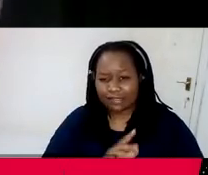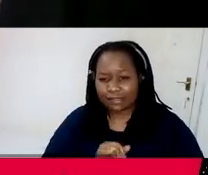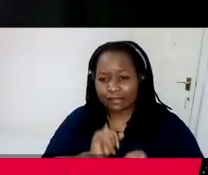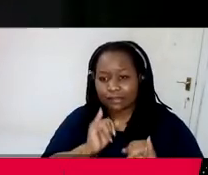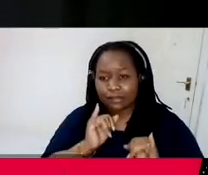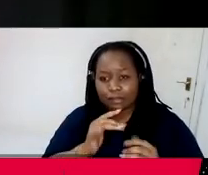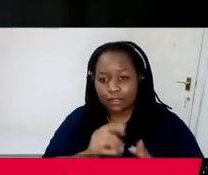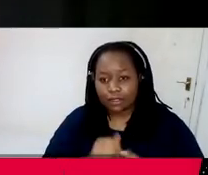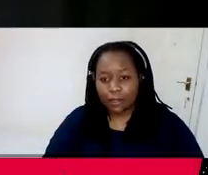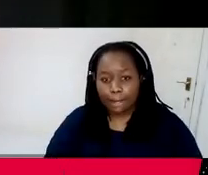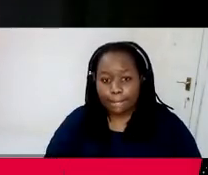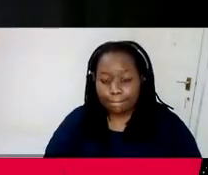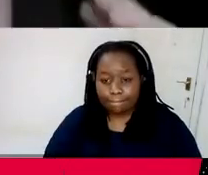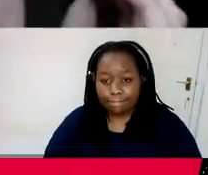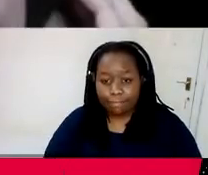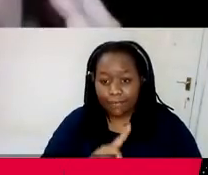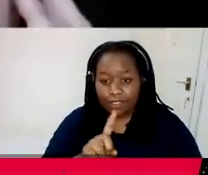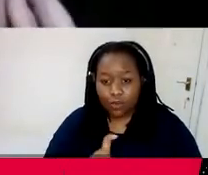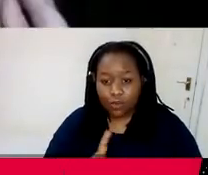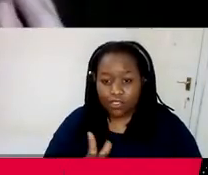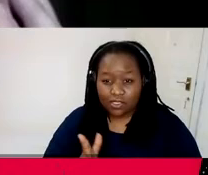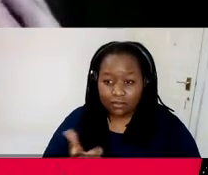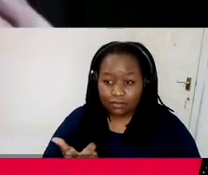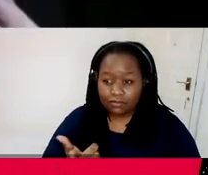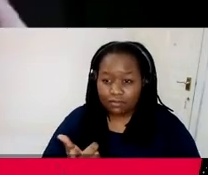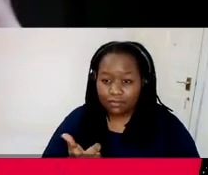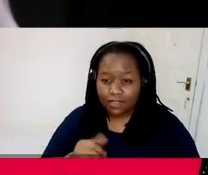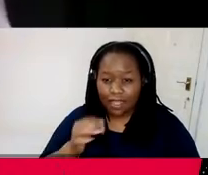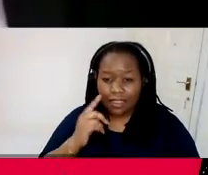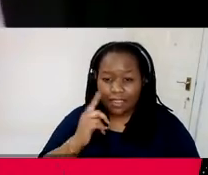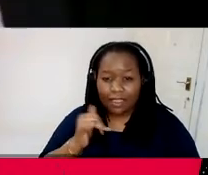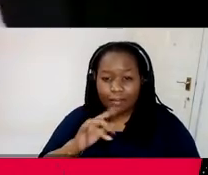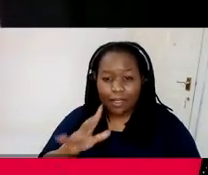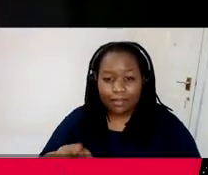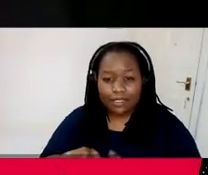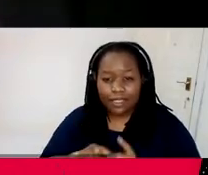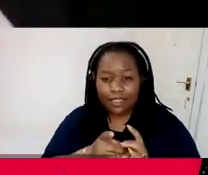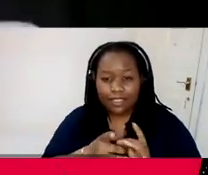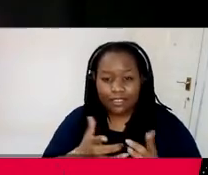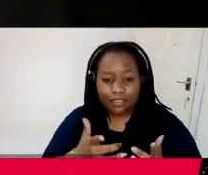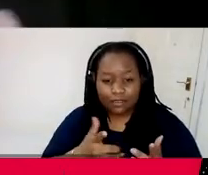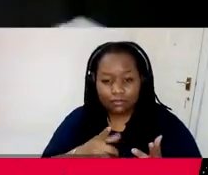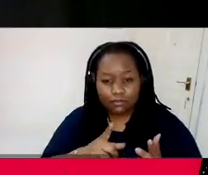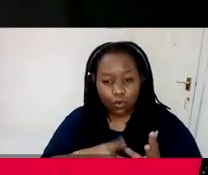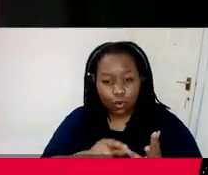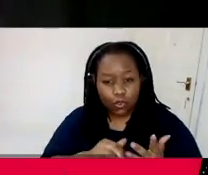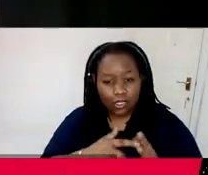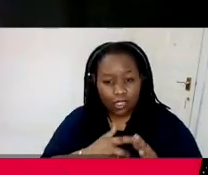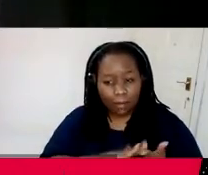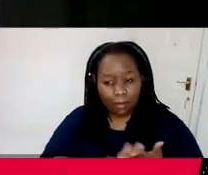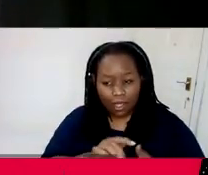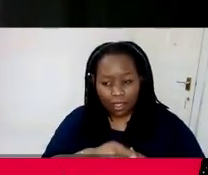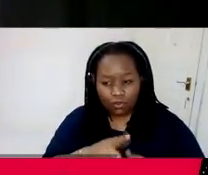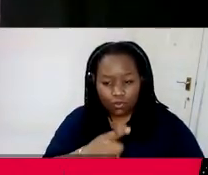UK government could be taking. I also wonder how much hope you have for them to take these